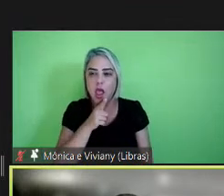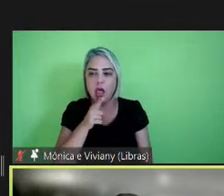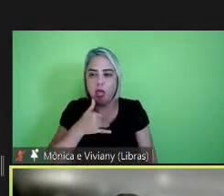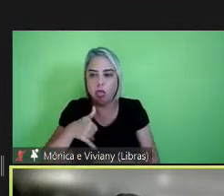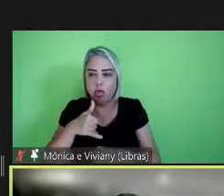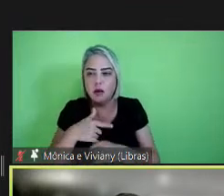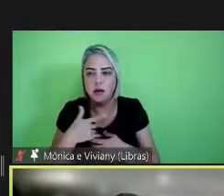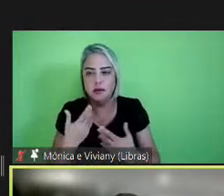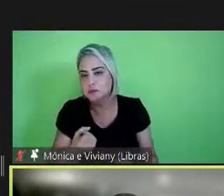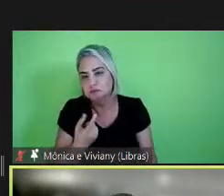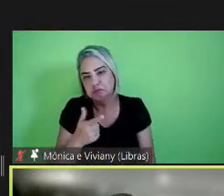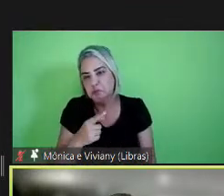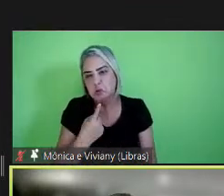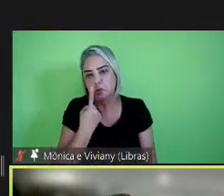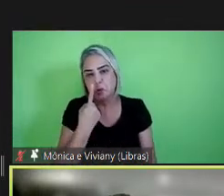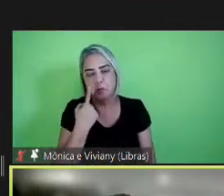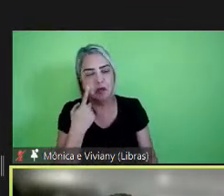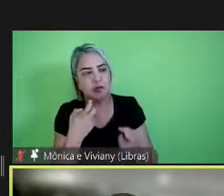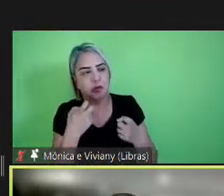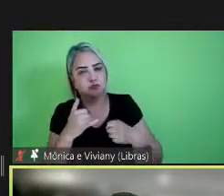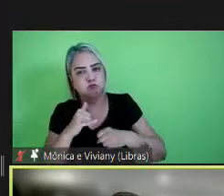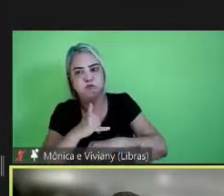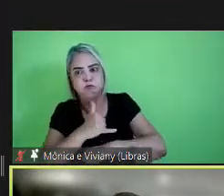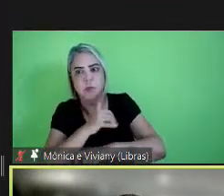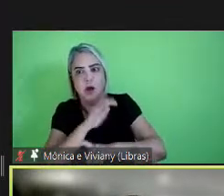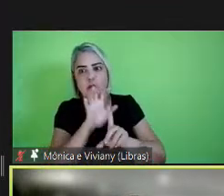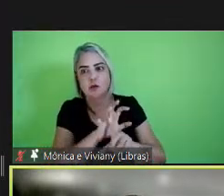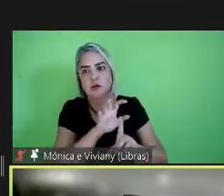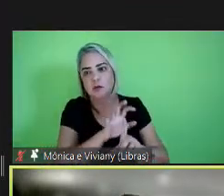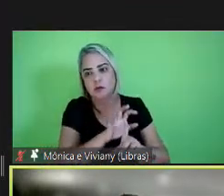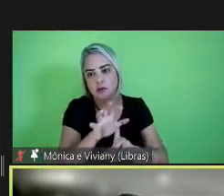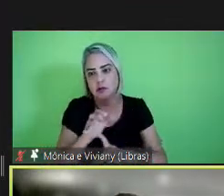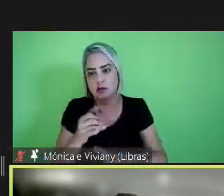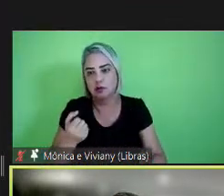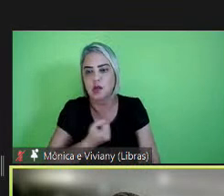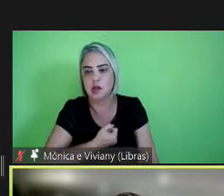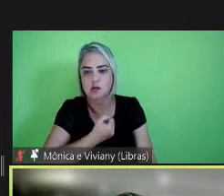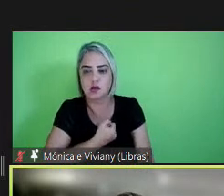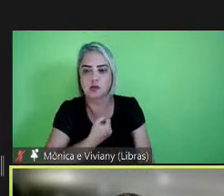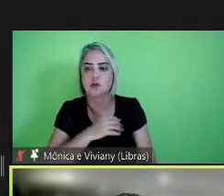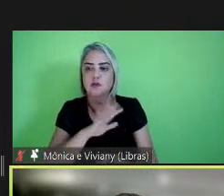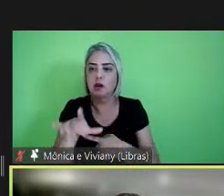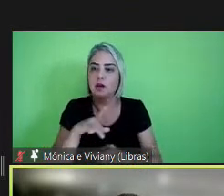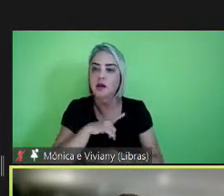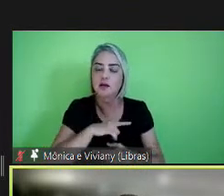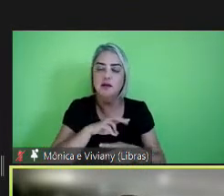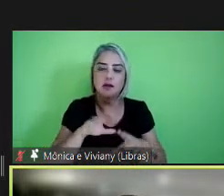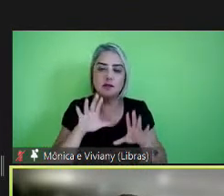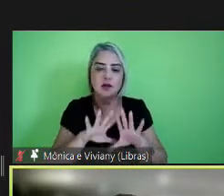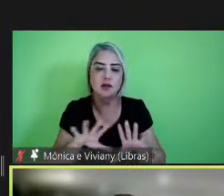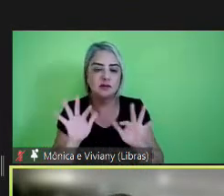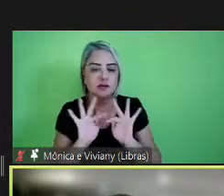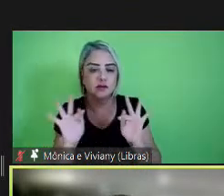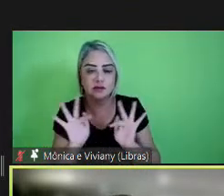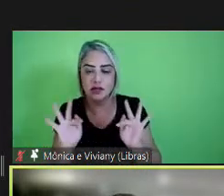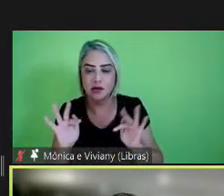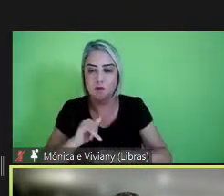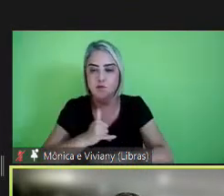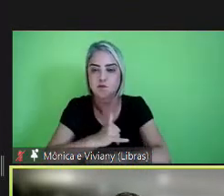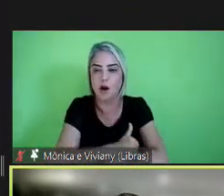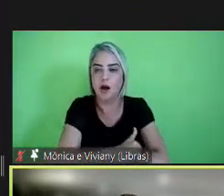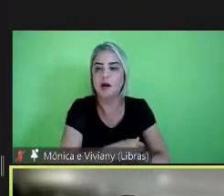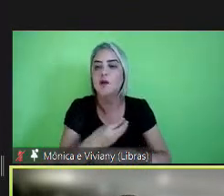seen such an impact. But there is no single solution to tackling obesity, and we need preventative, and we